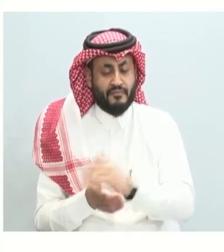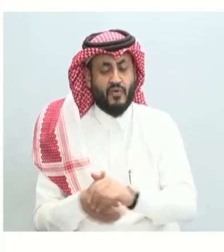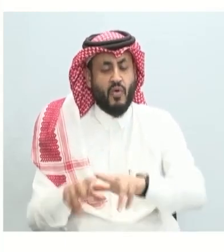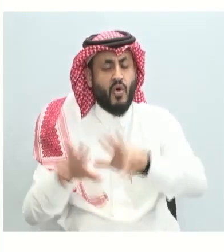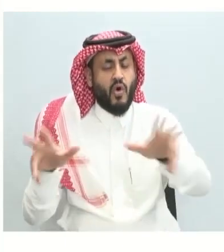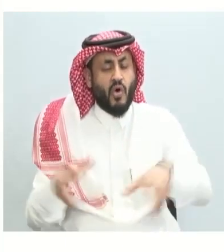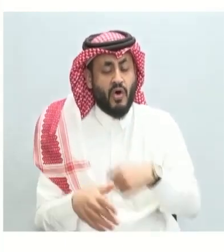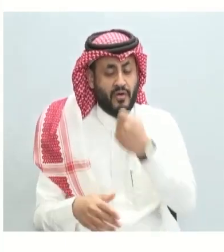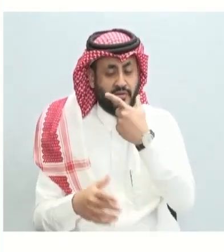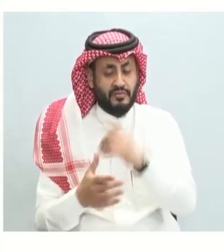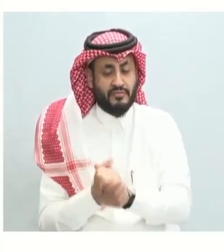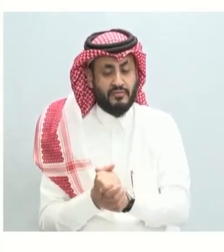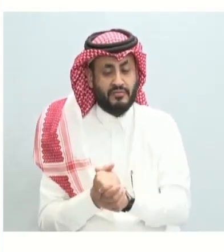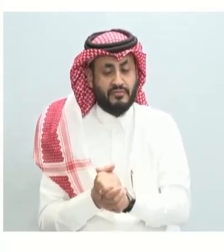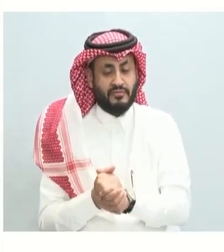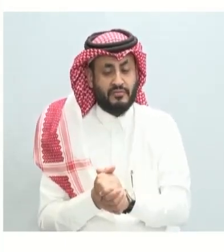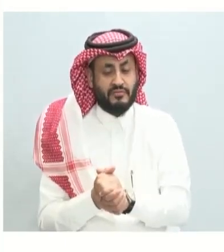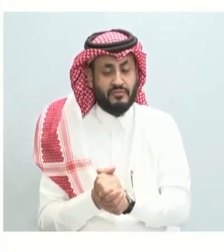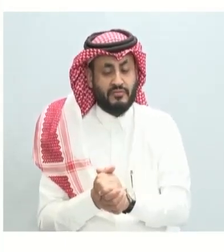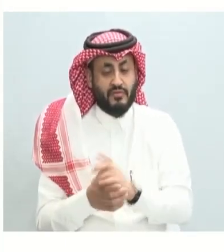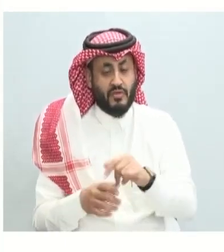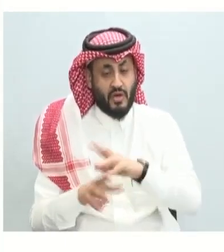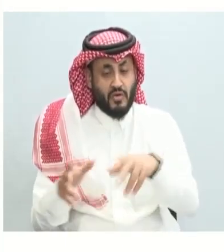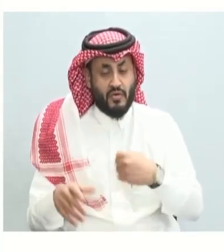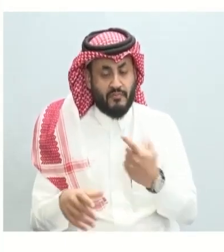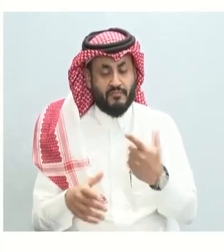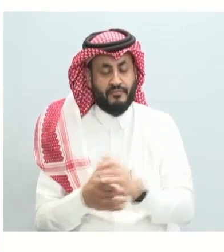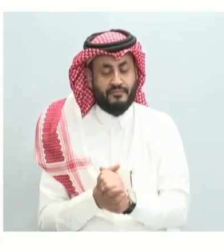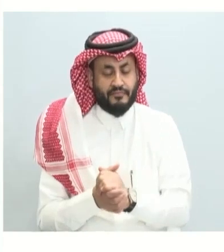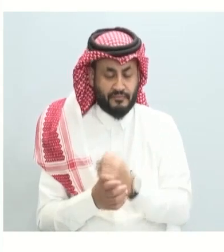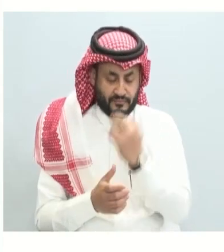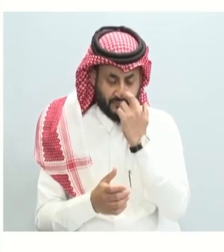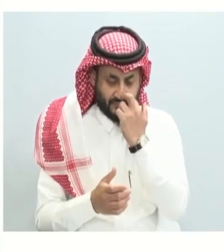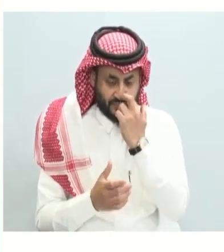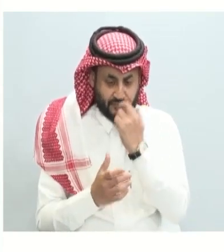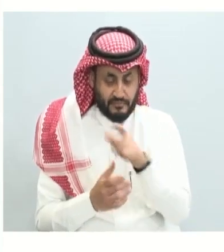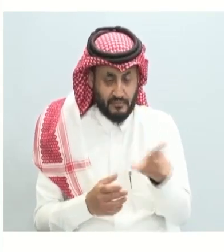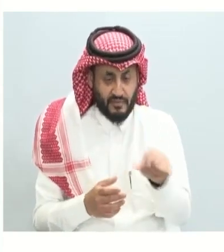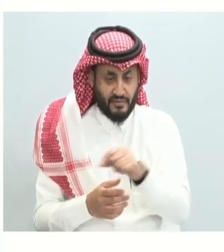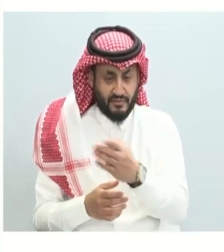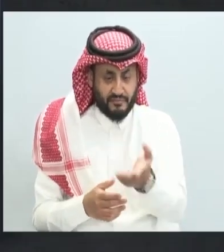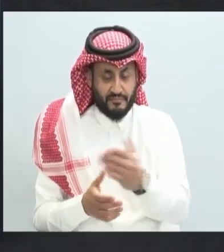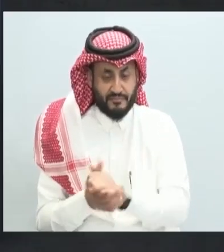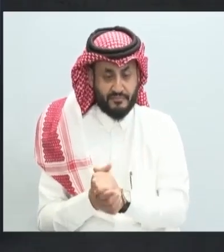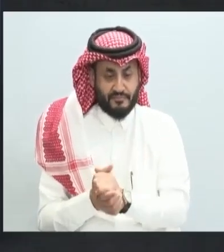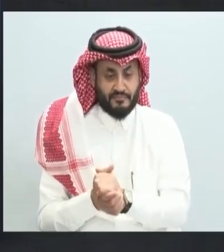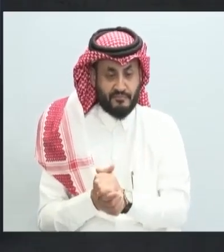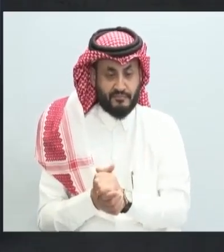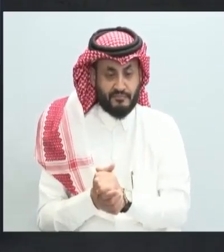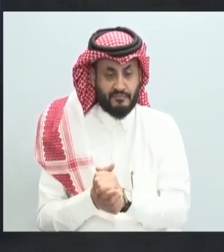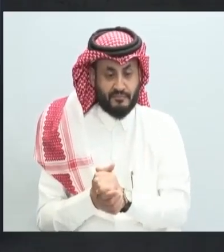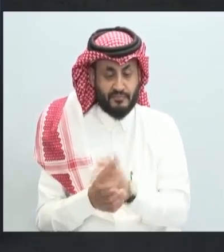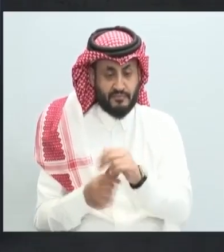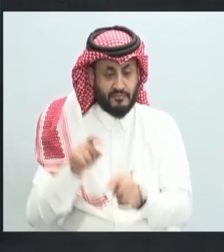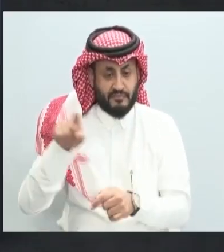all happy. We are all well. And the same goes here. Here we also